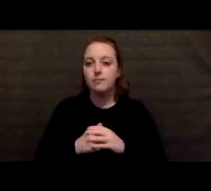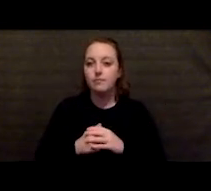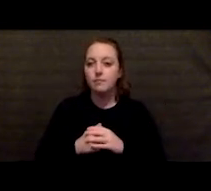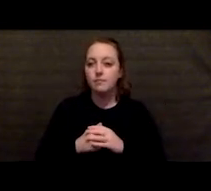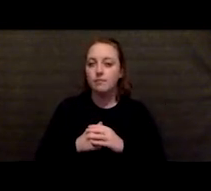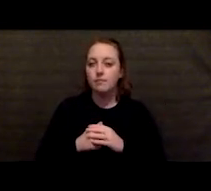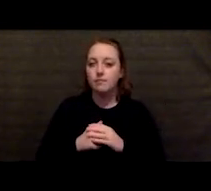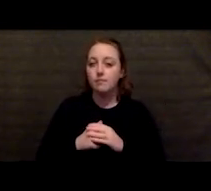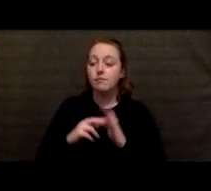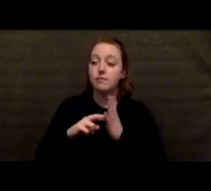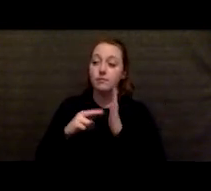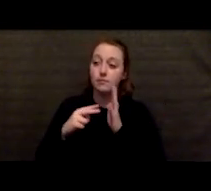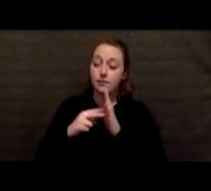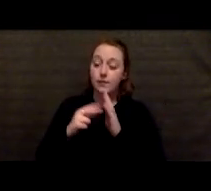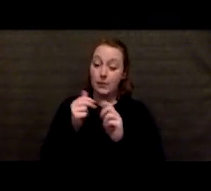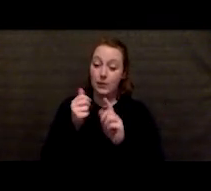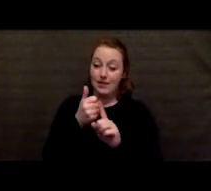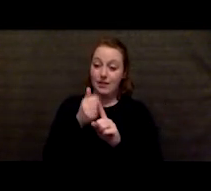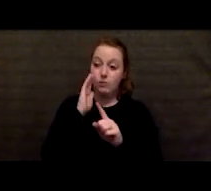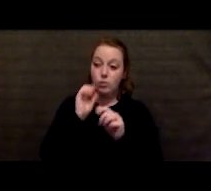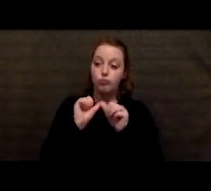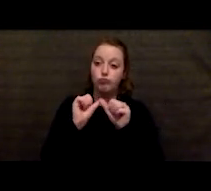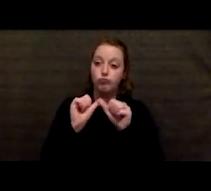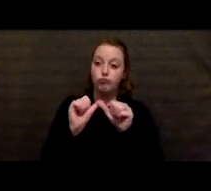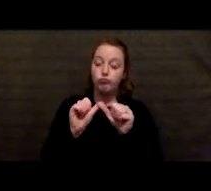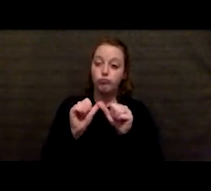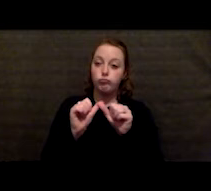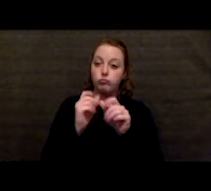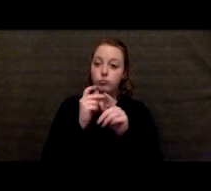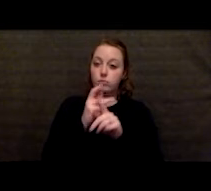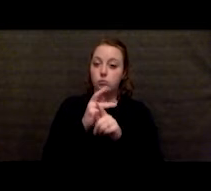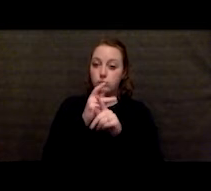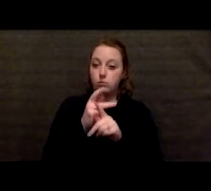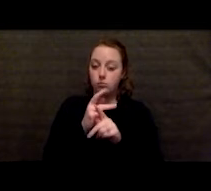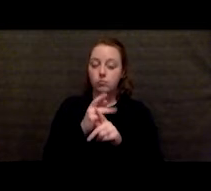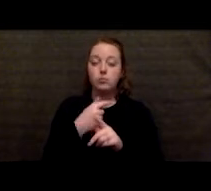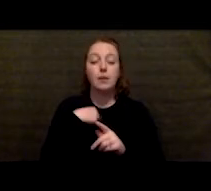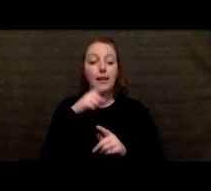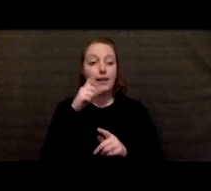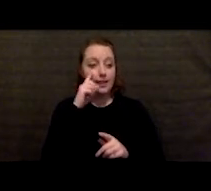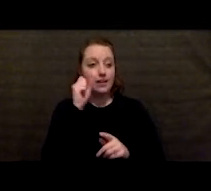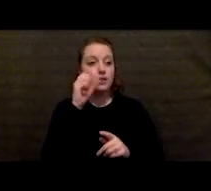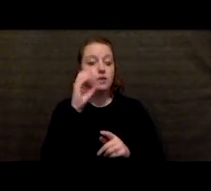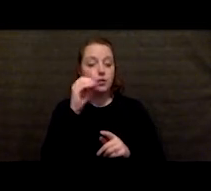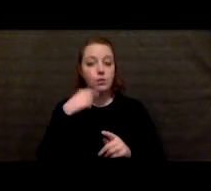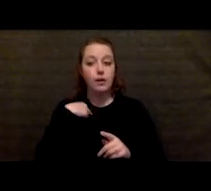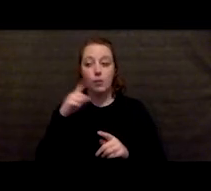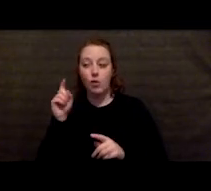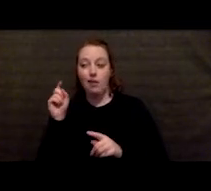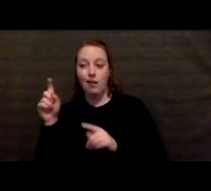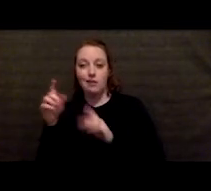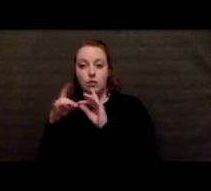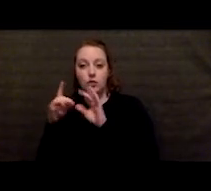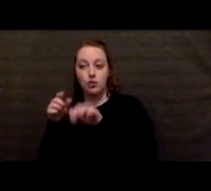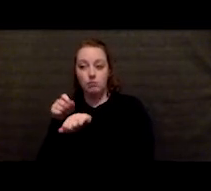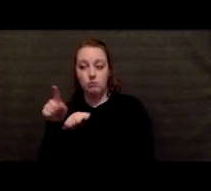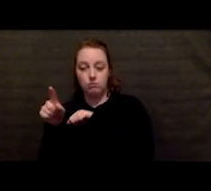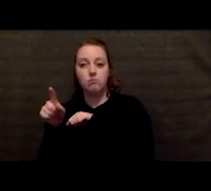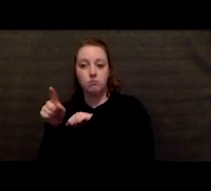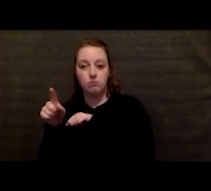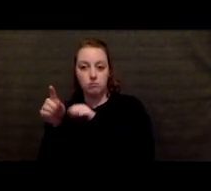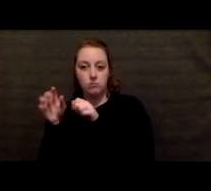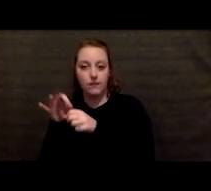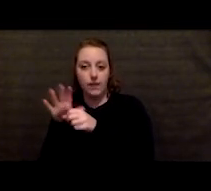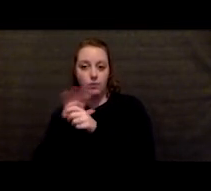itself is what you're saying? I believe that's what that means. And I can ask that question in the background in a chat here and find out for you. Is